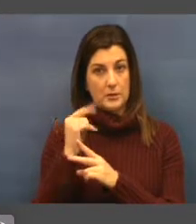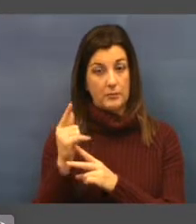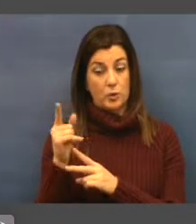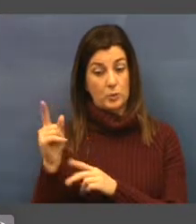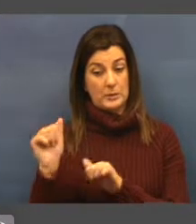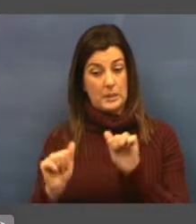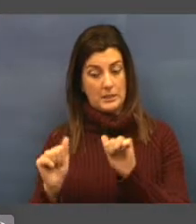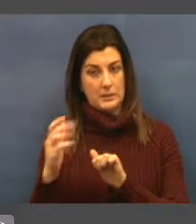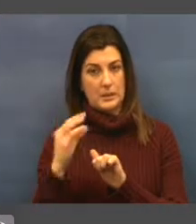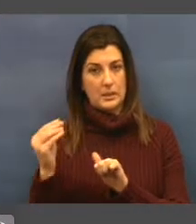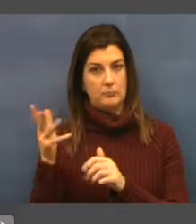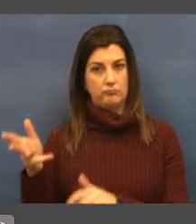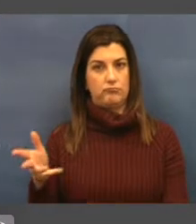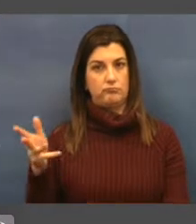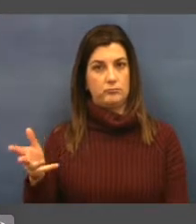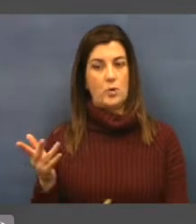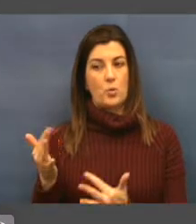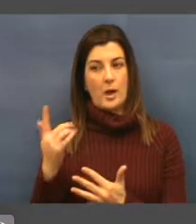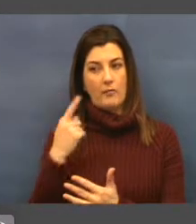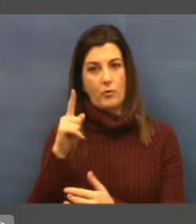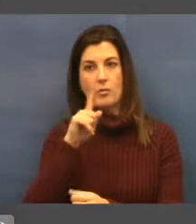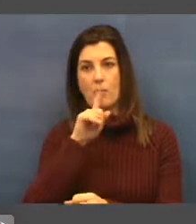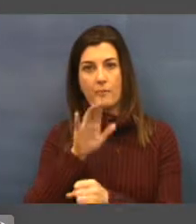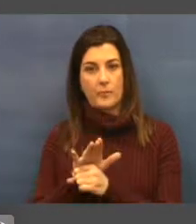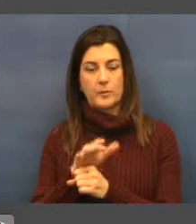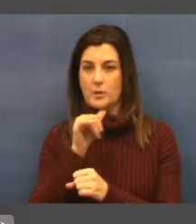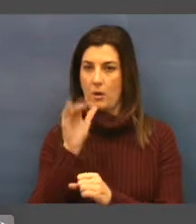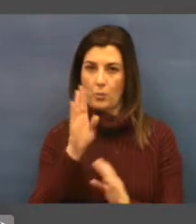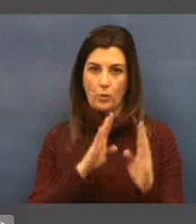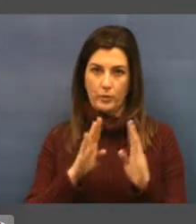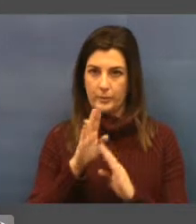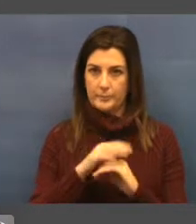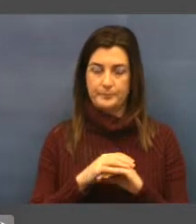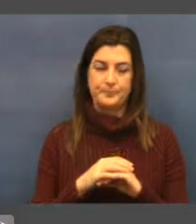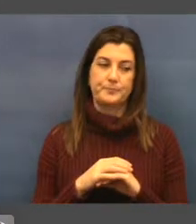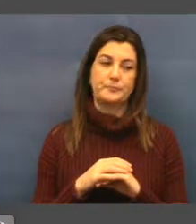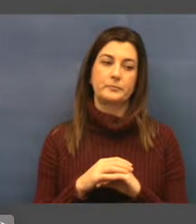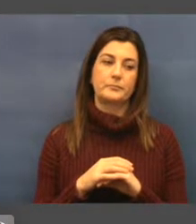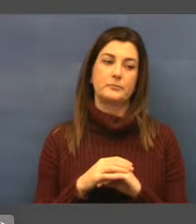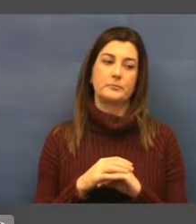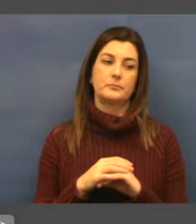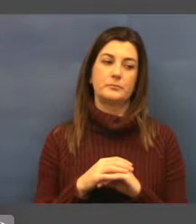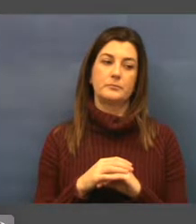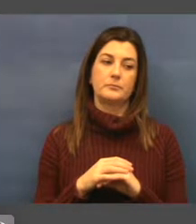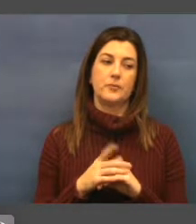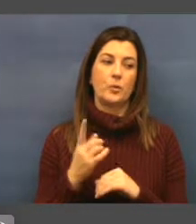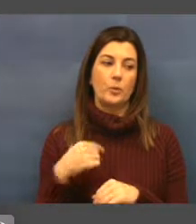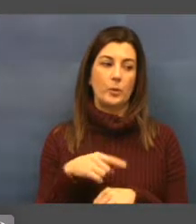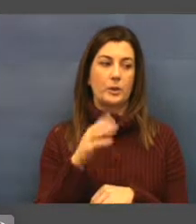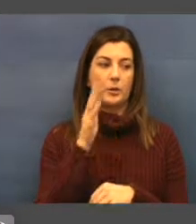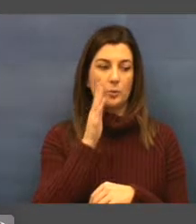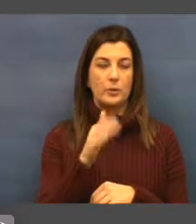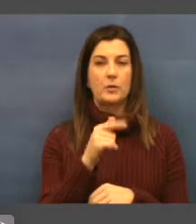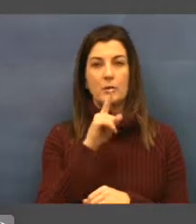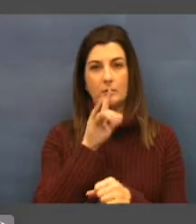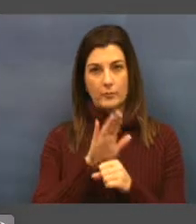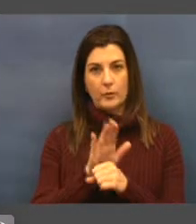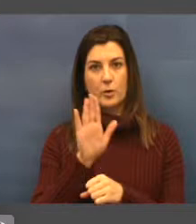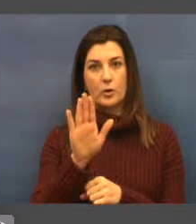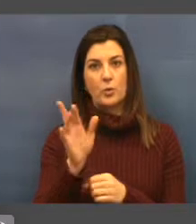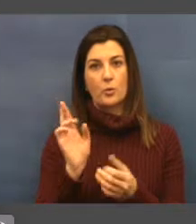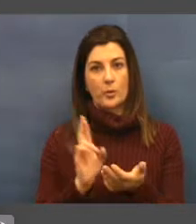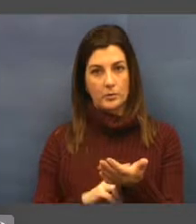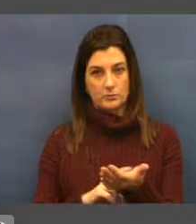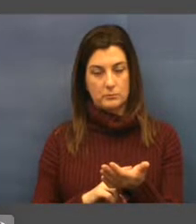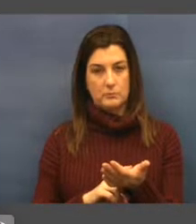loan and it's sitting there awaiting confirmation, don't worry too much. We will be confirming your